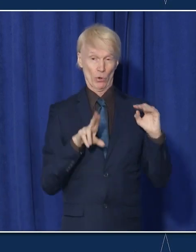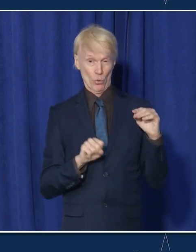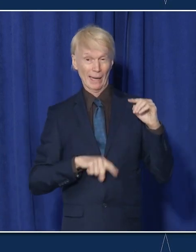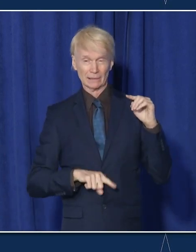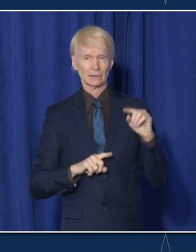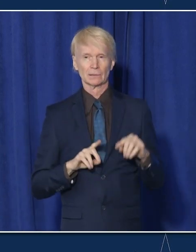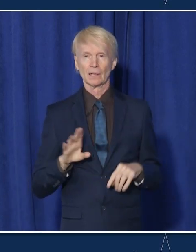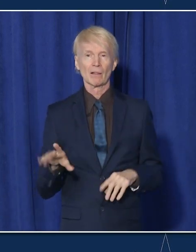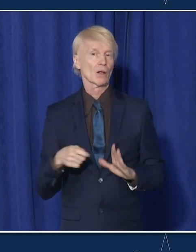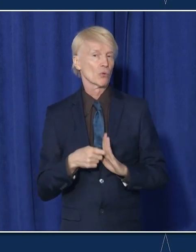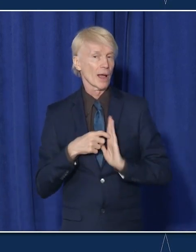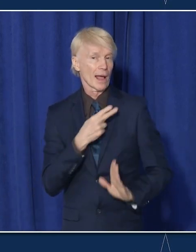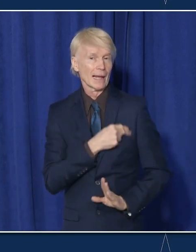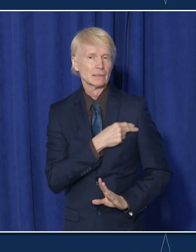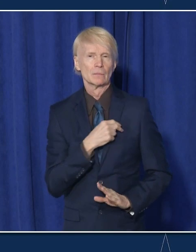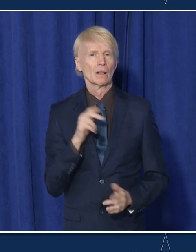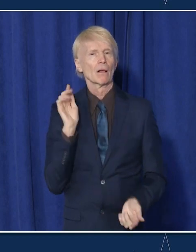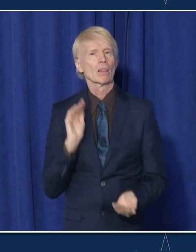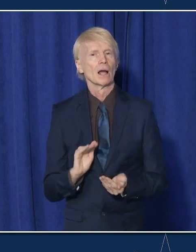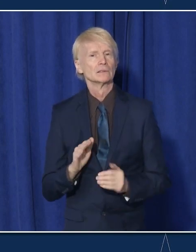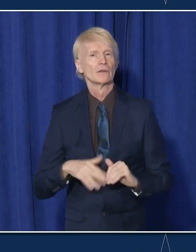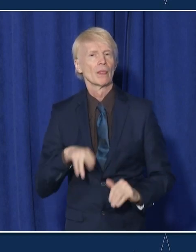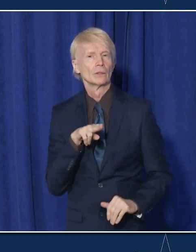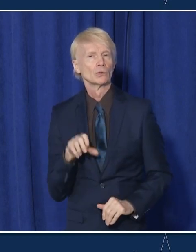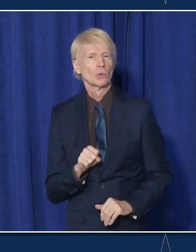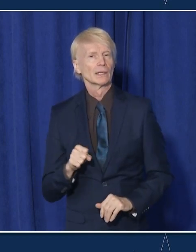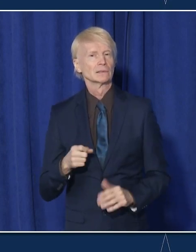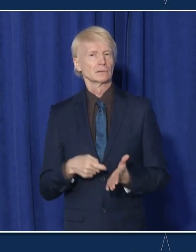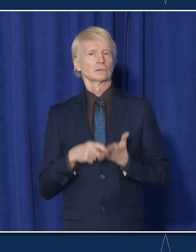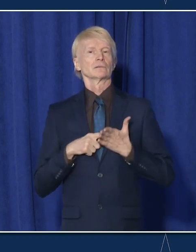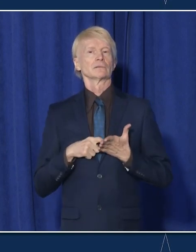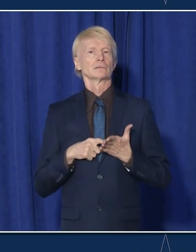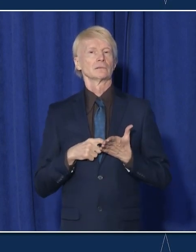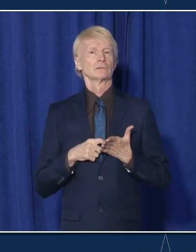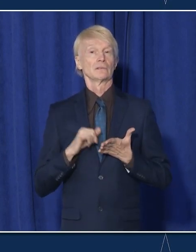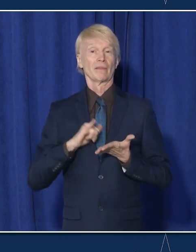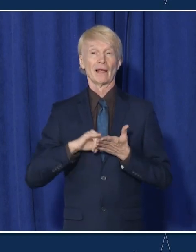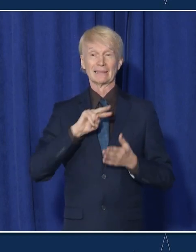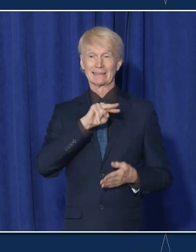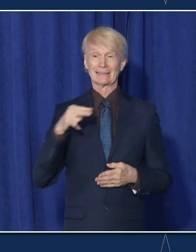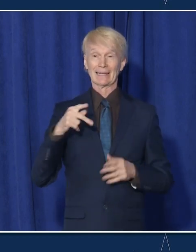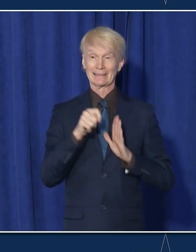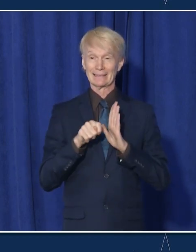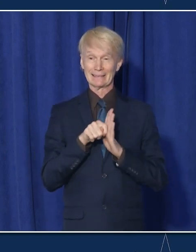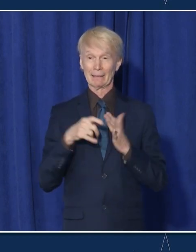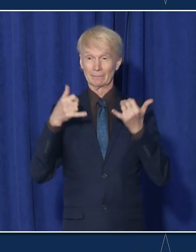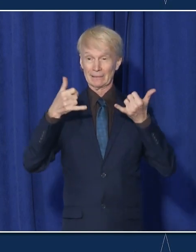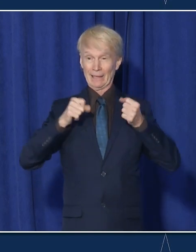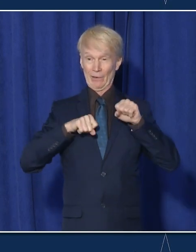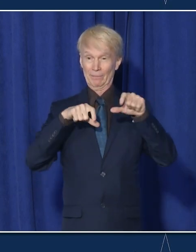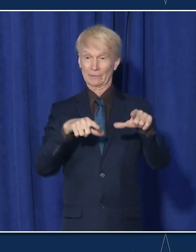their hospitalizations were less than half of what we were seeing. And that huge second surge that they're seeing